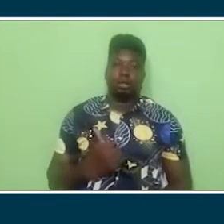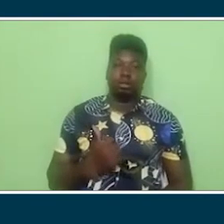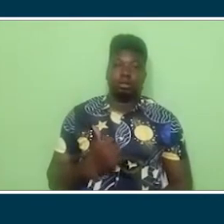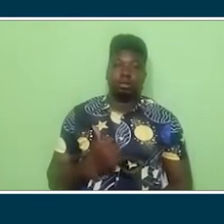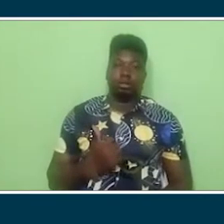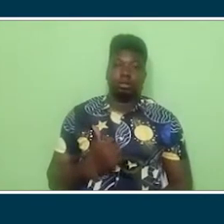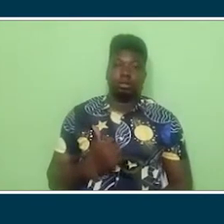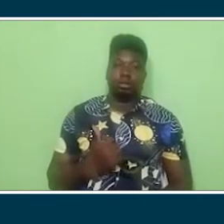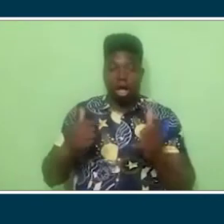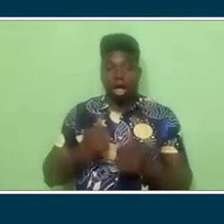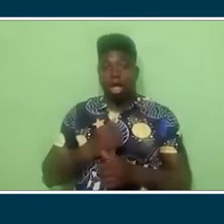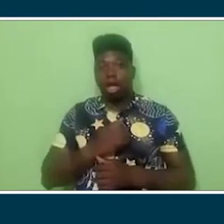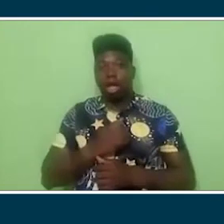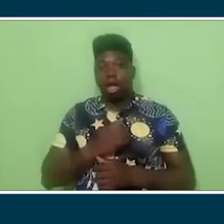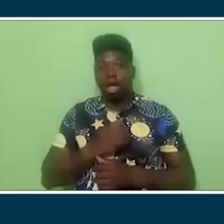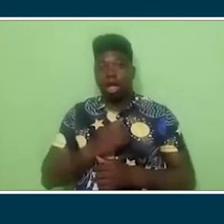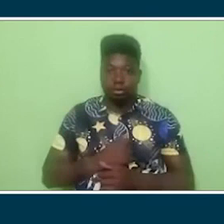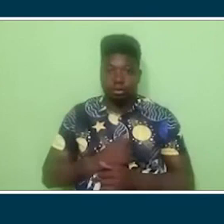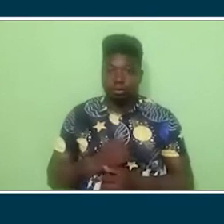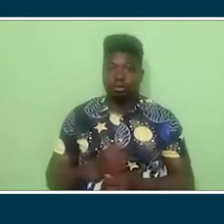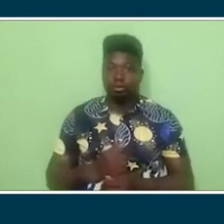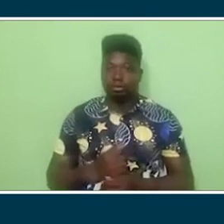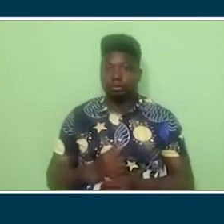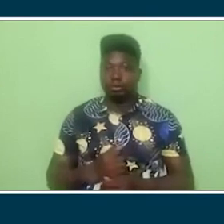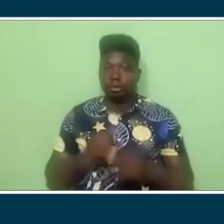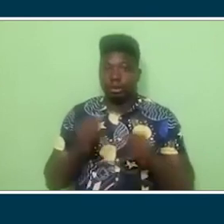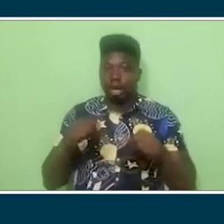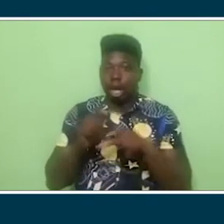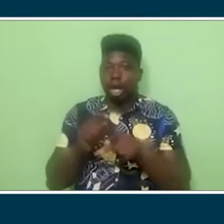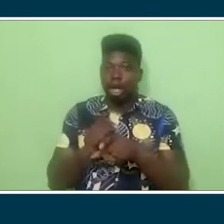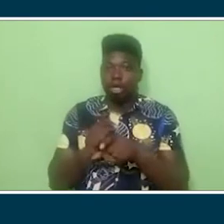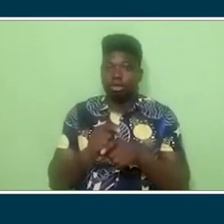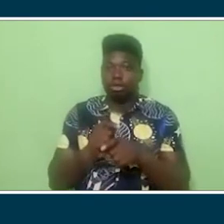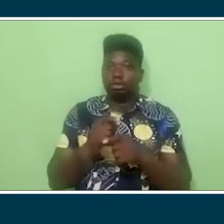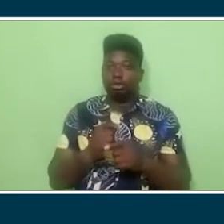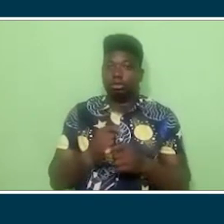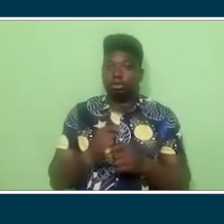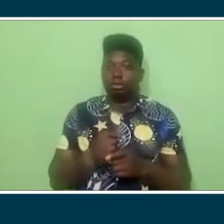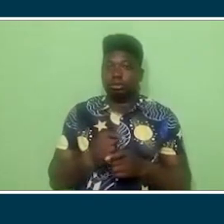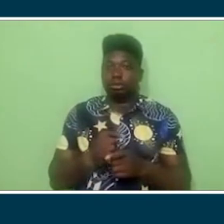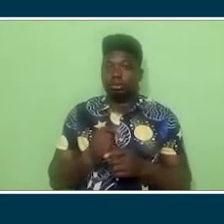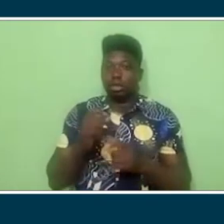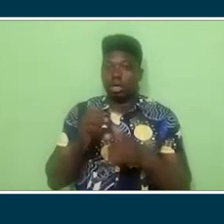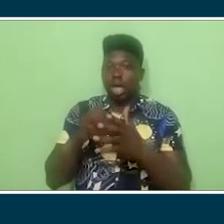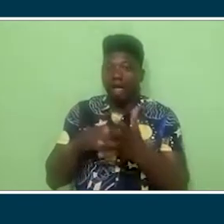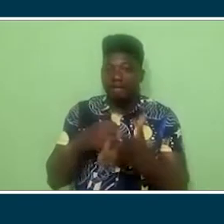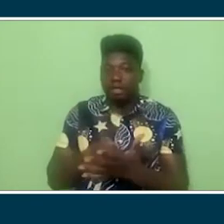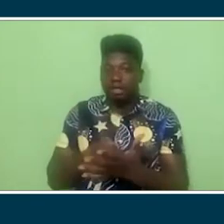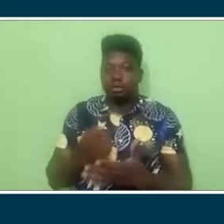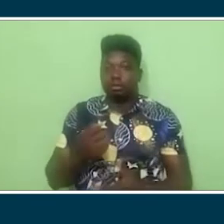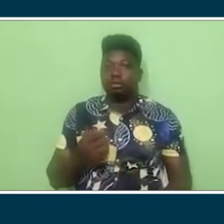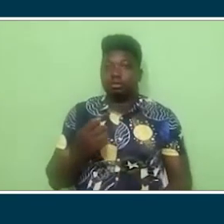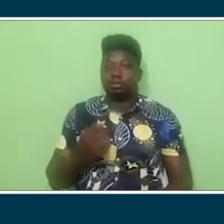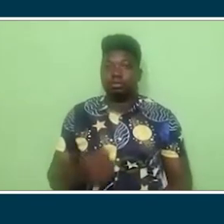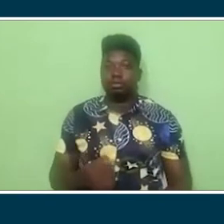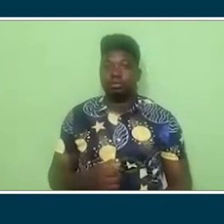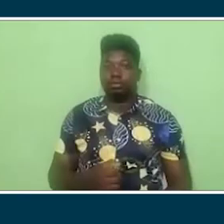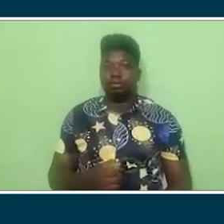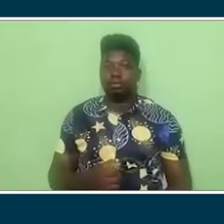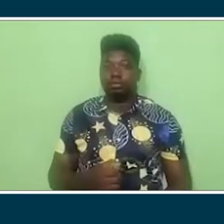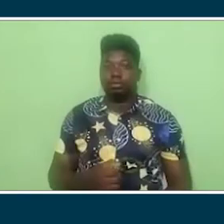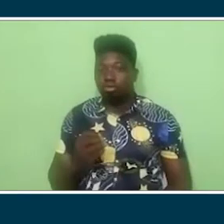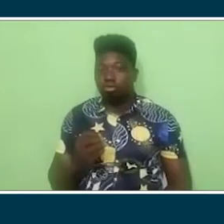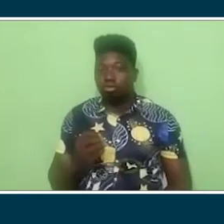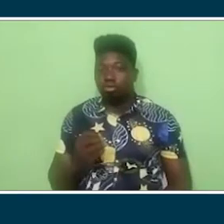apology can also then be reinterpreted as evidence of the wrongdoing. So there's sort of a place, there's nowhere to go